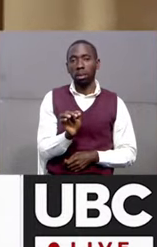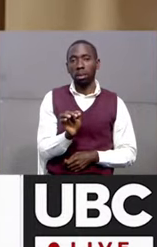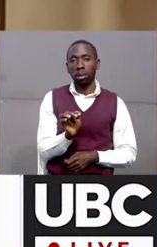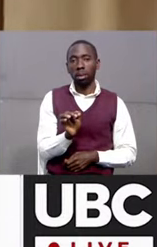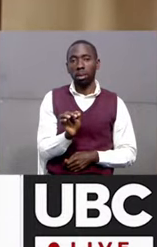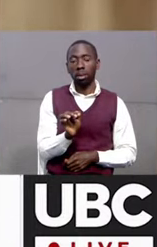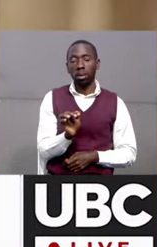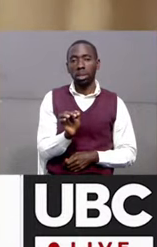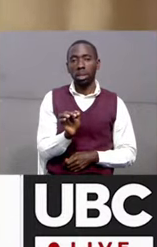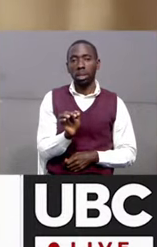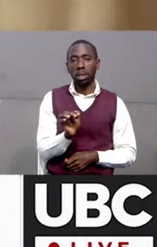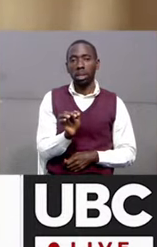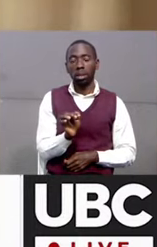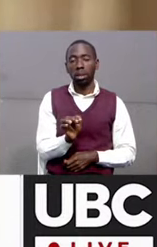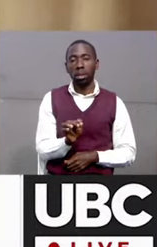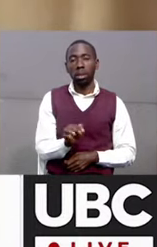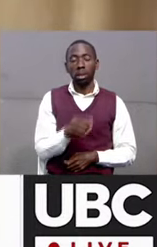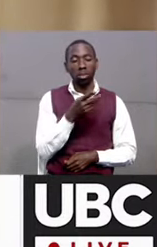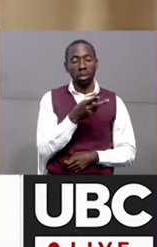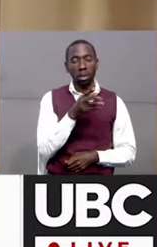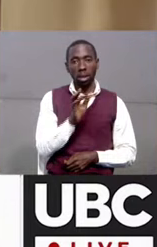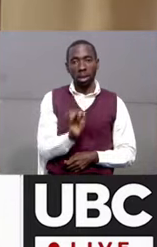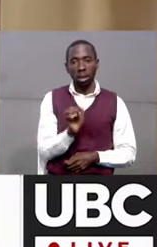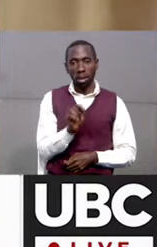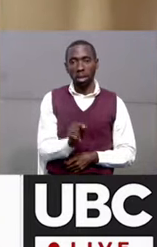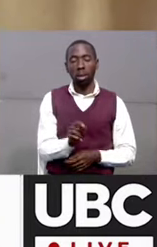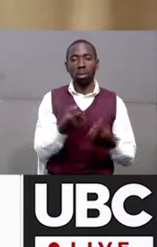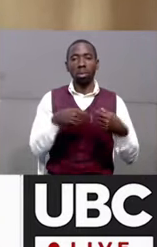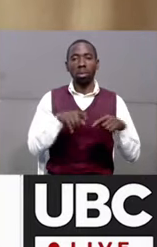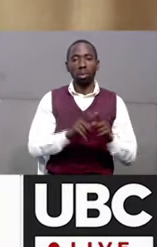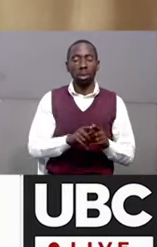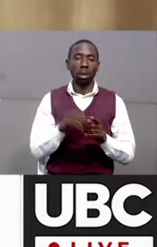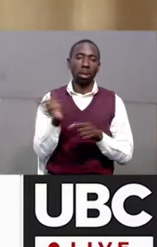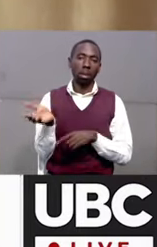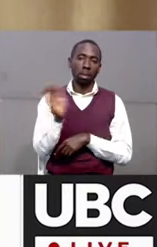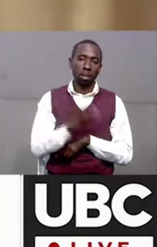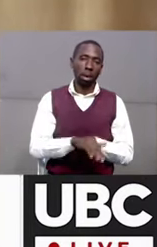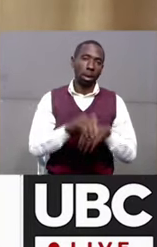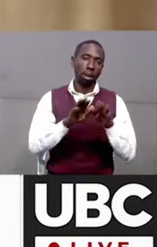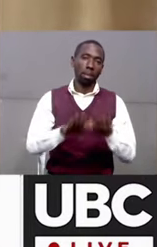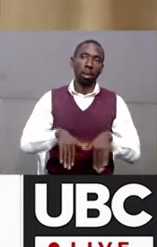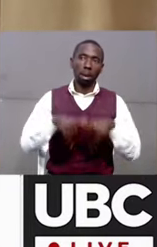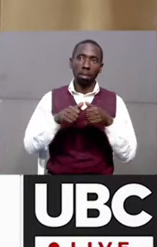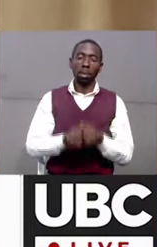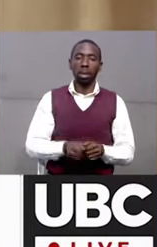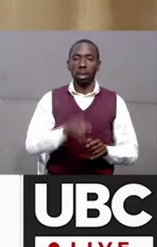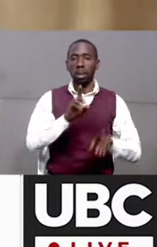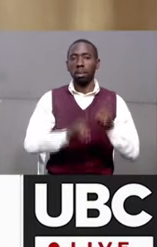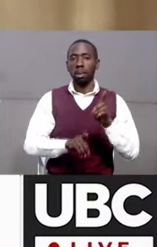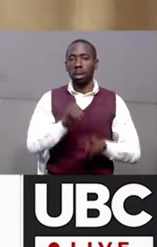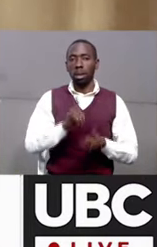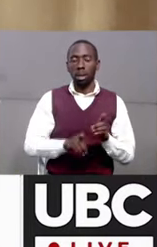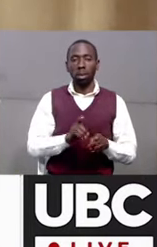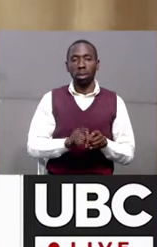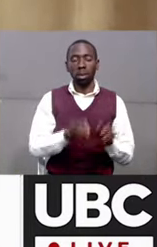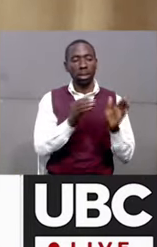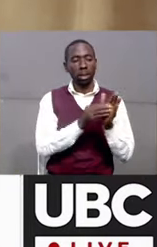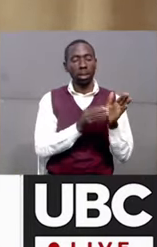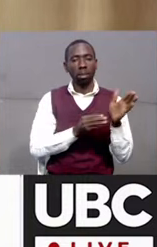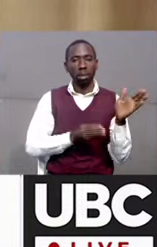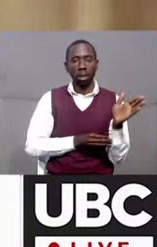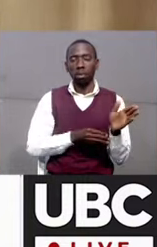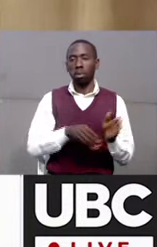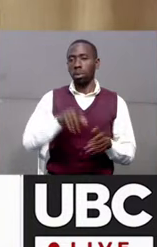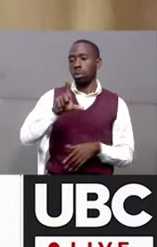we will be able to resume the house with a statement from leader